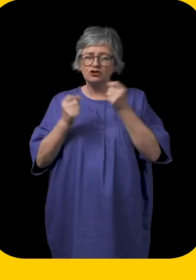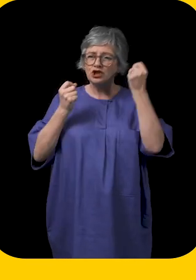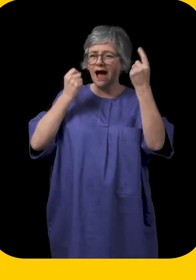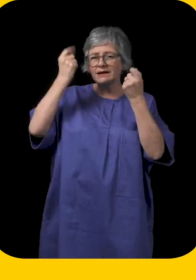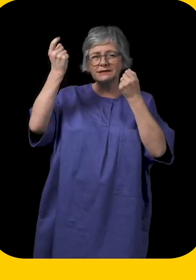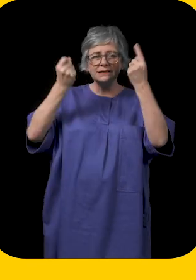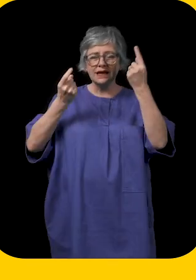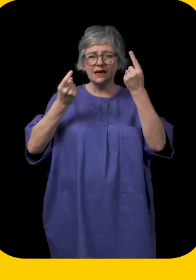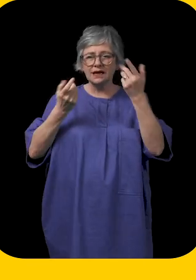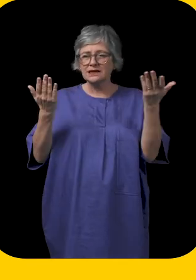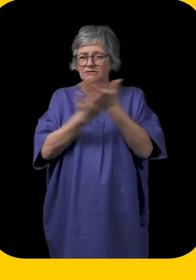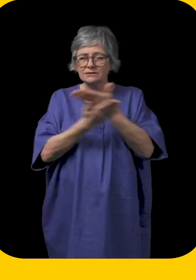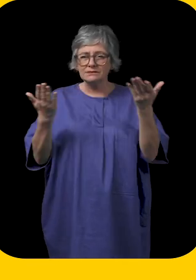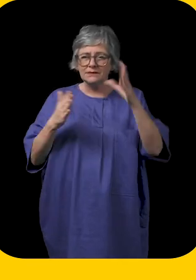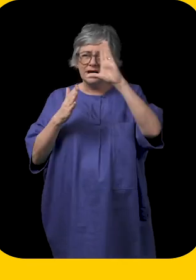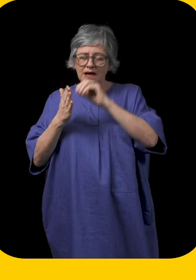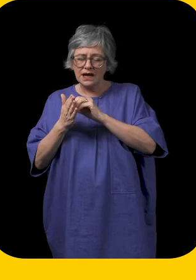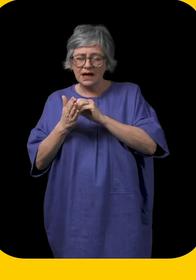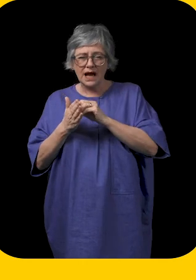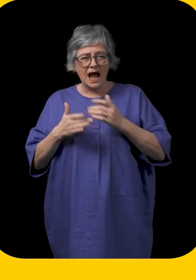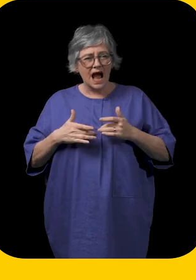experiences. I think that the secular,